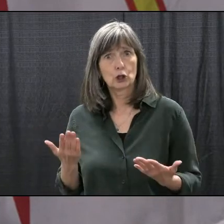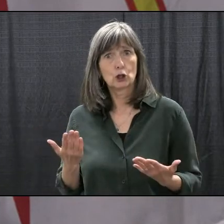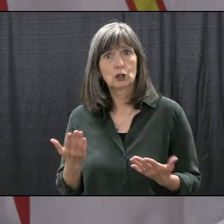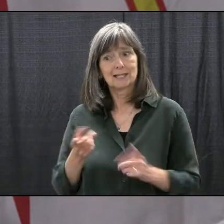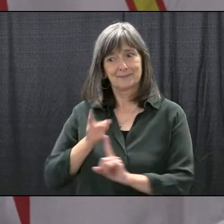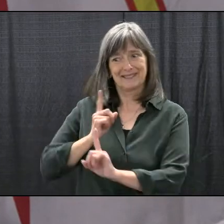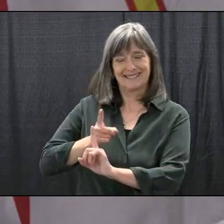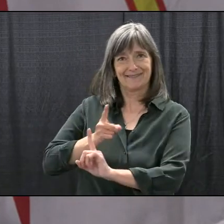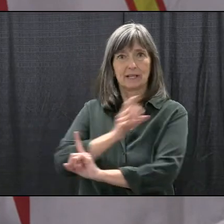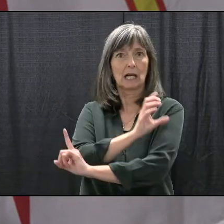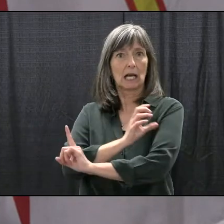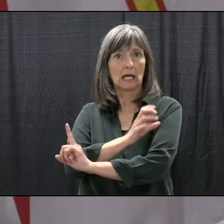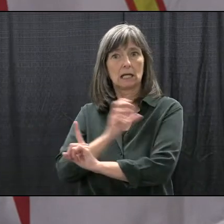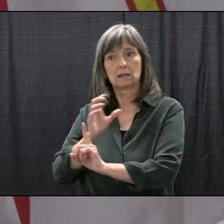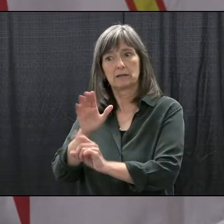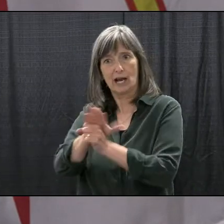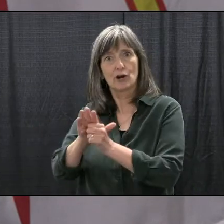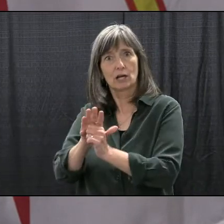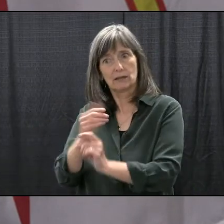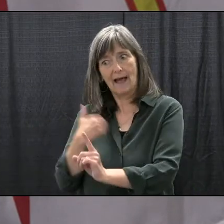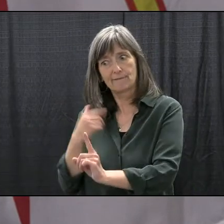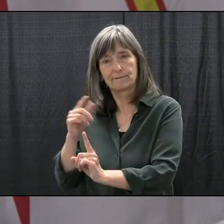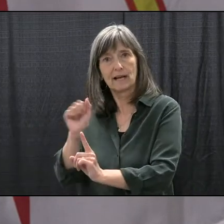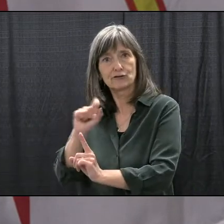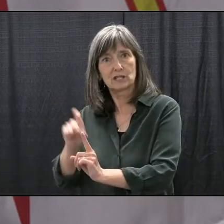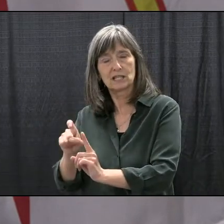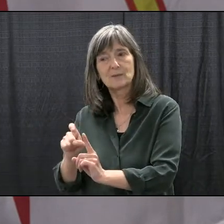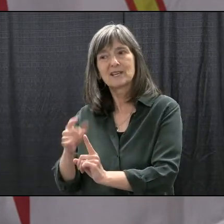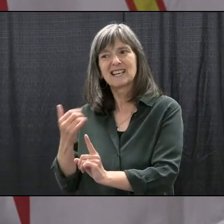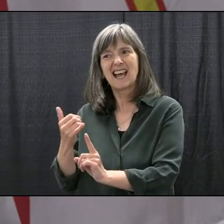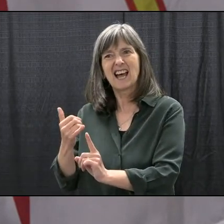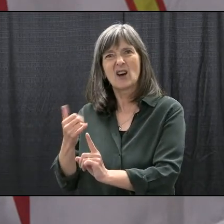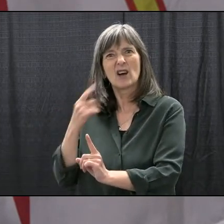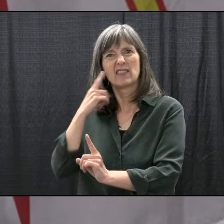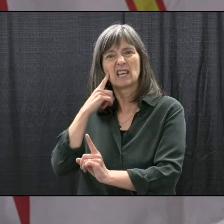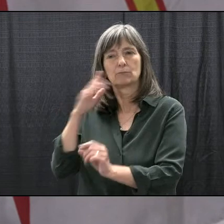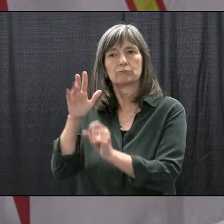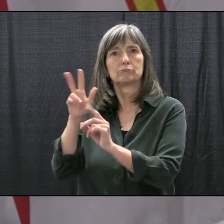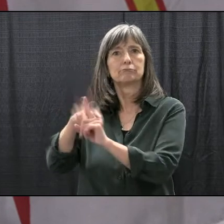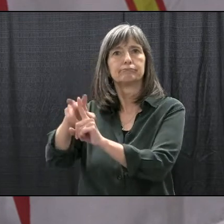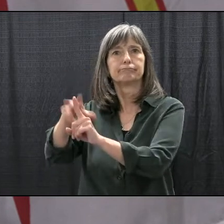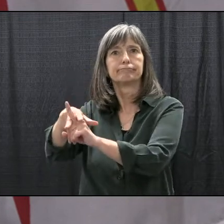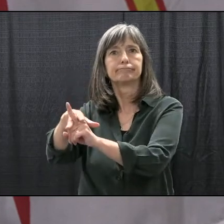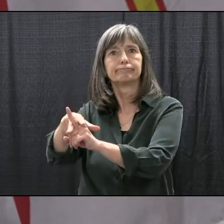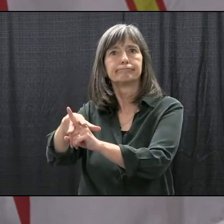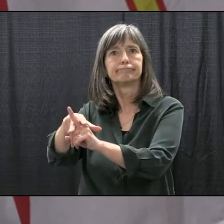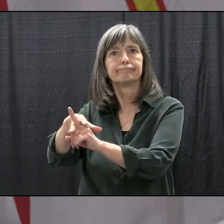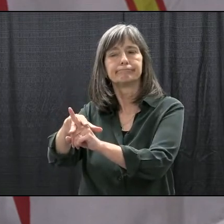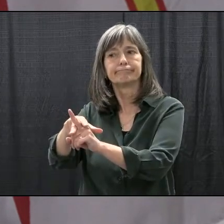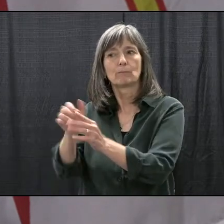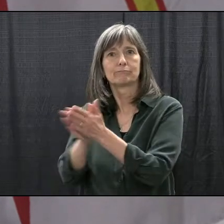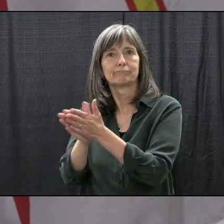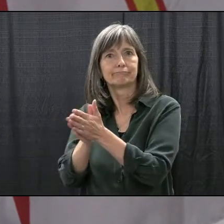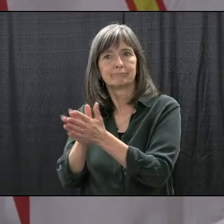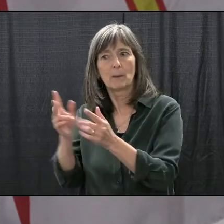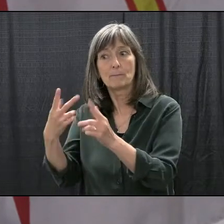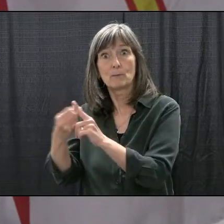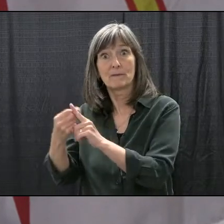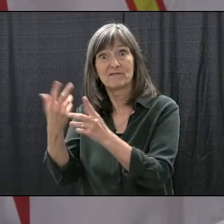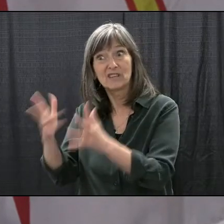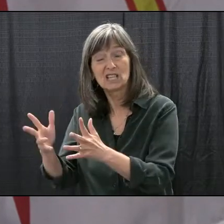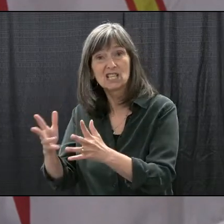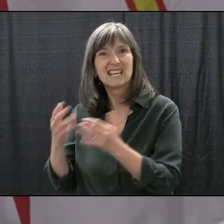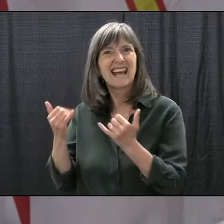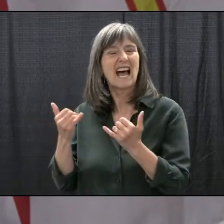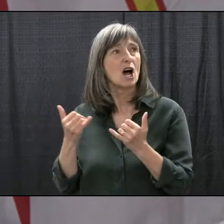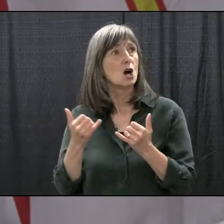clinics available. However, I think most of those got booked up and the demand really dropped off. But Minister,